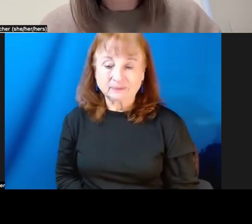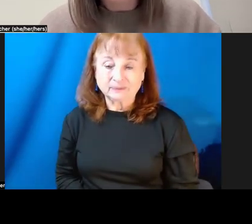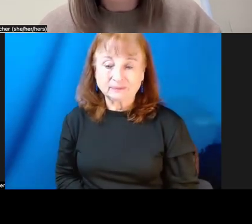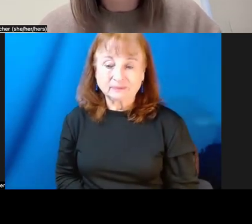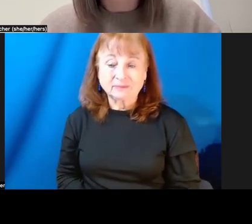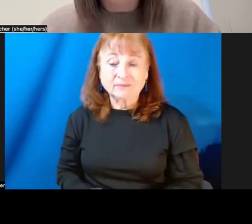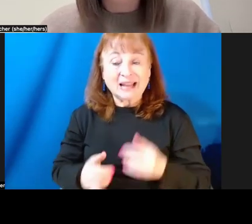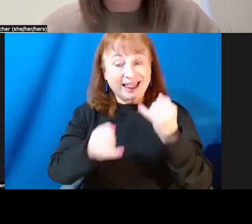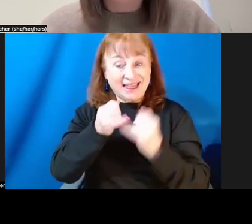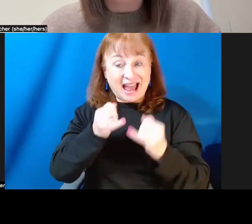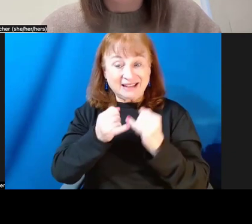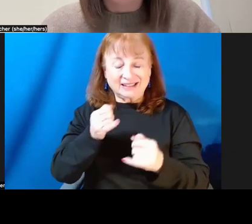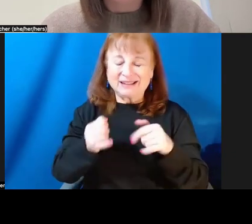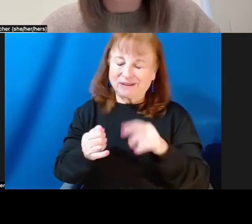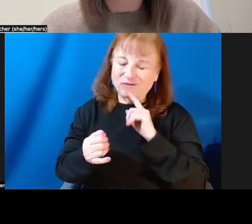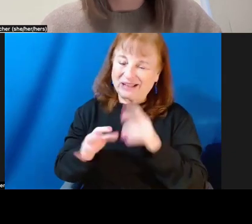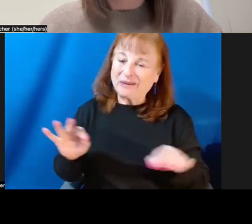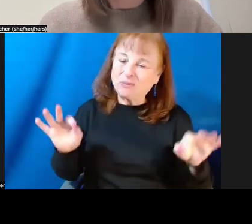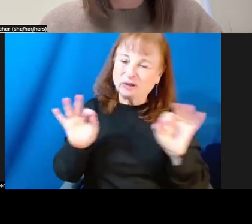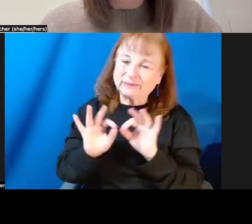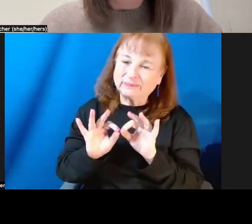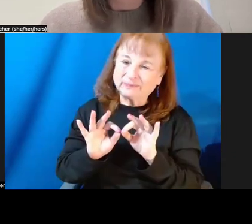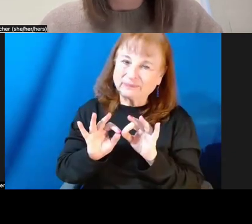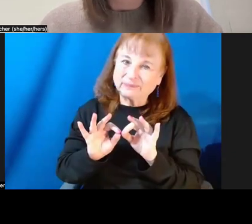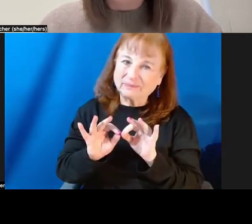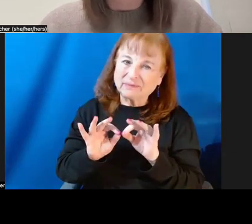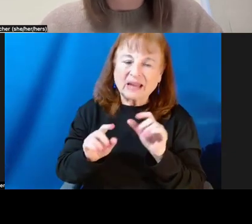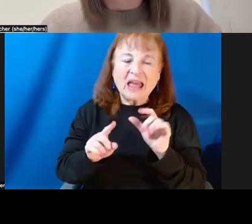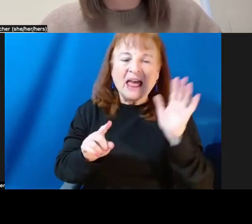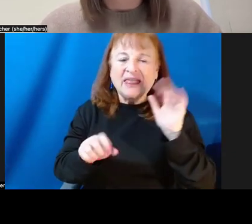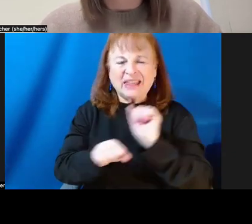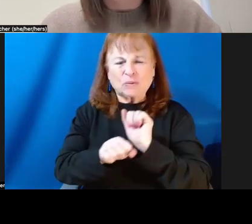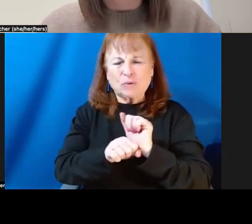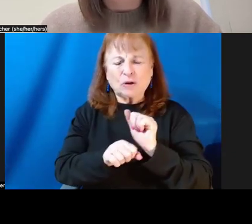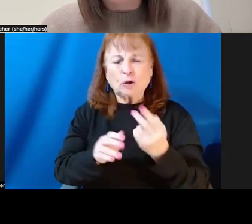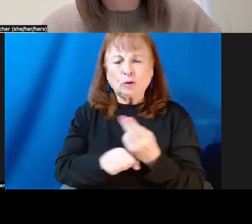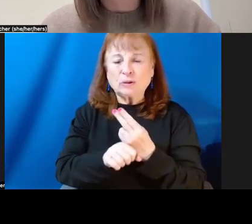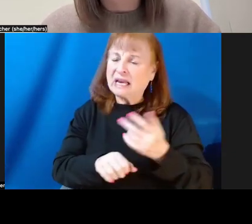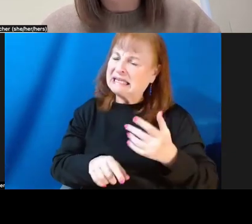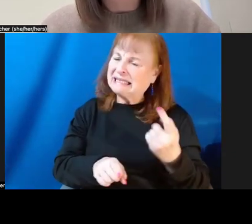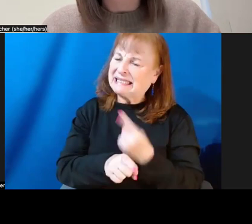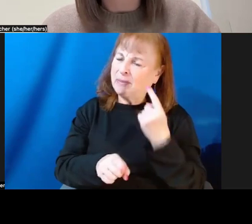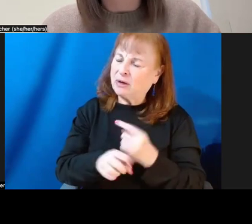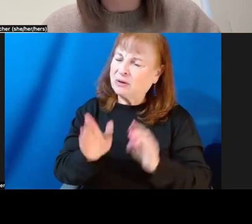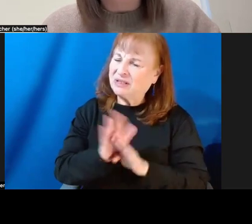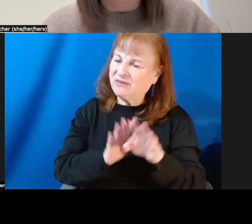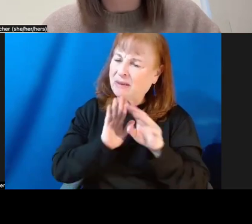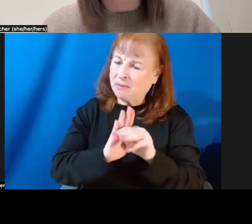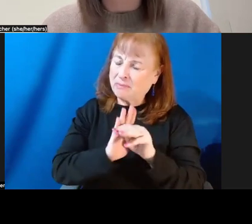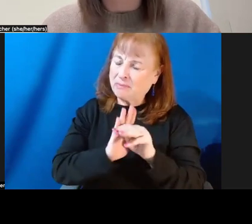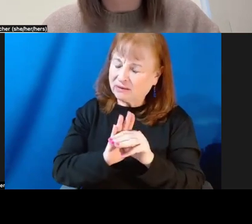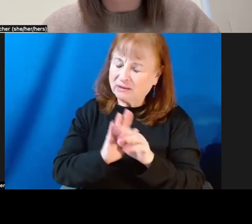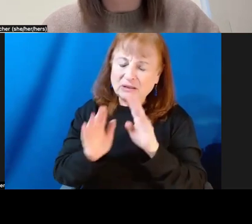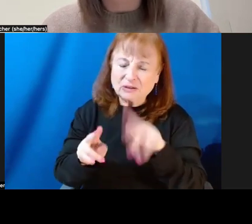And then lastly, and this is a really important one, this work used a typical developmental model to help inform our thinking about language